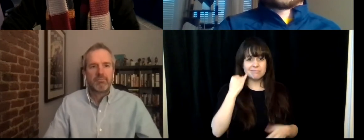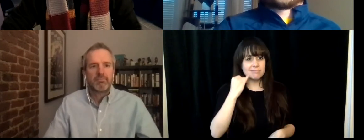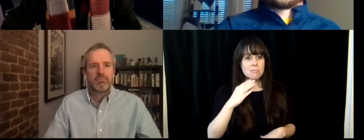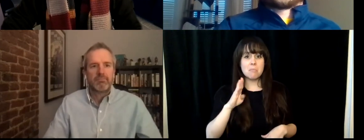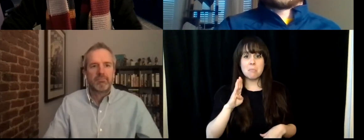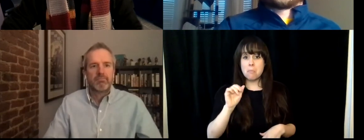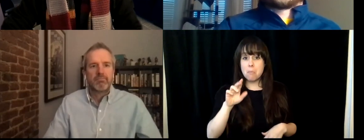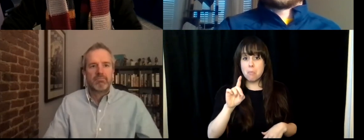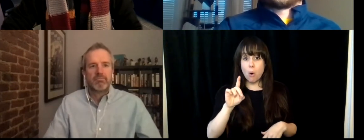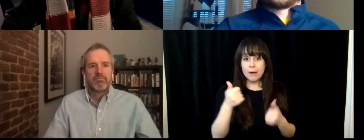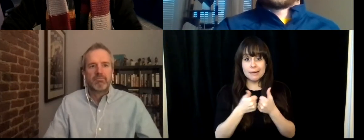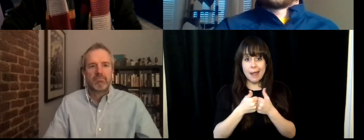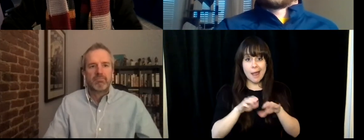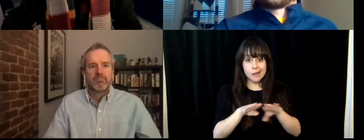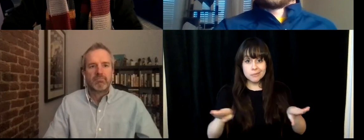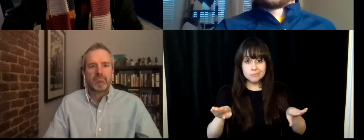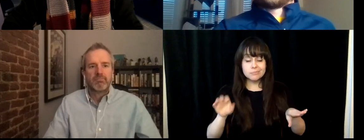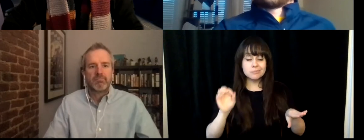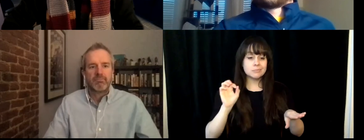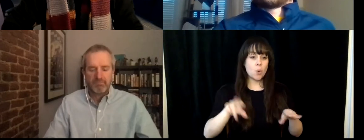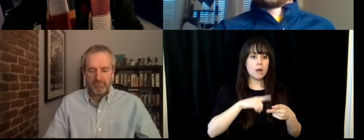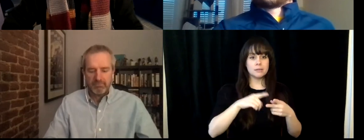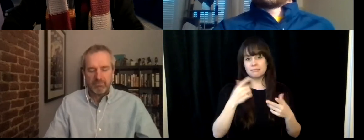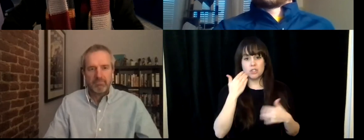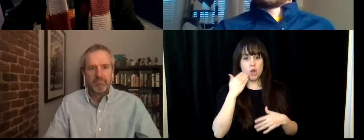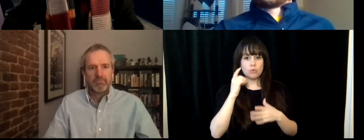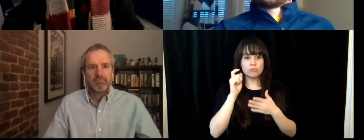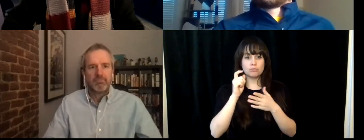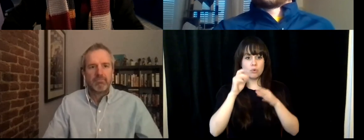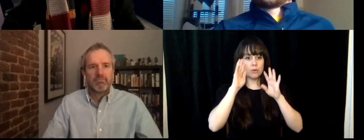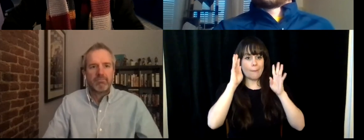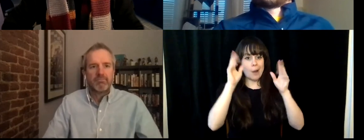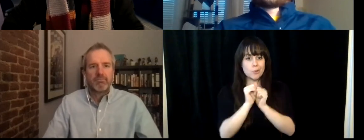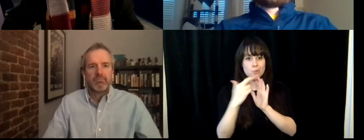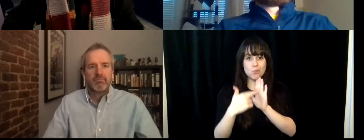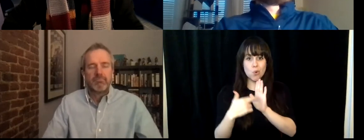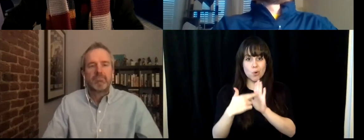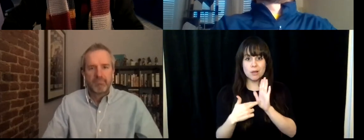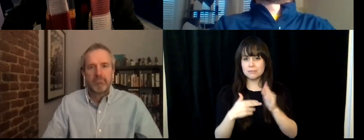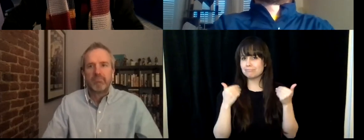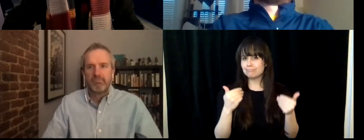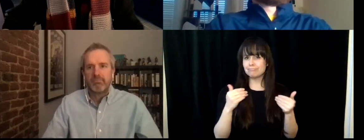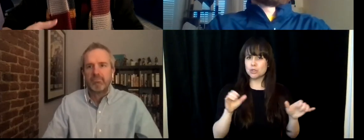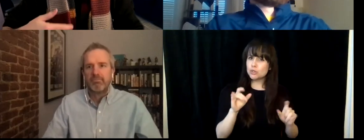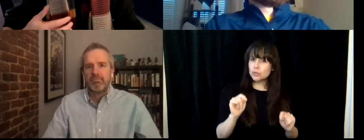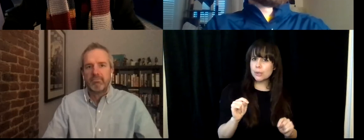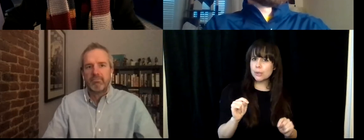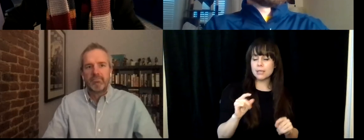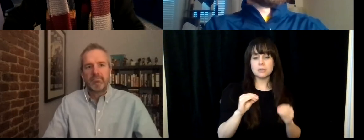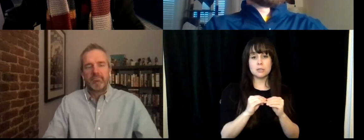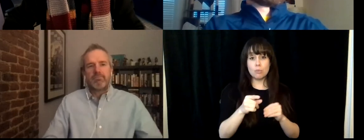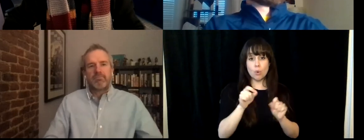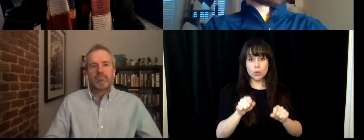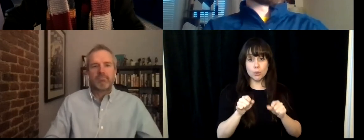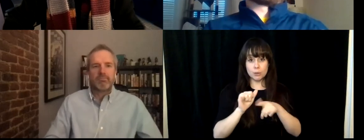it's a, writing down like rules for a game, just start doing it. Because the more you can